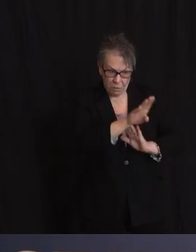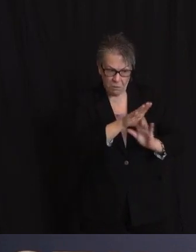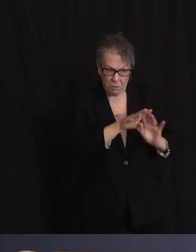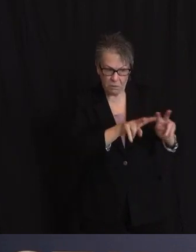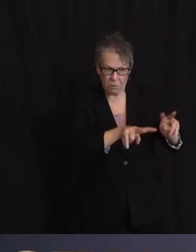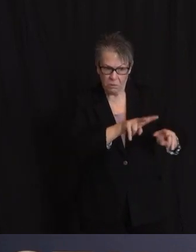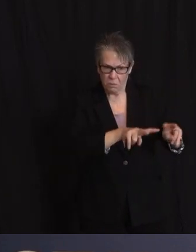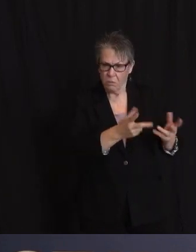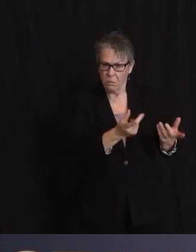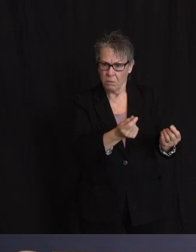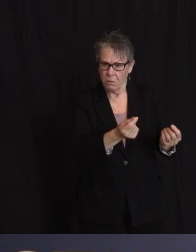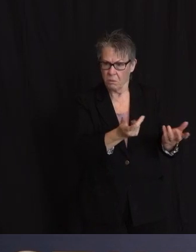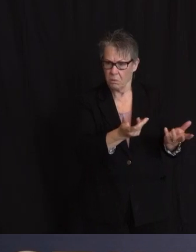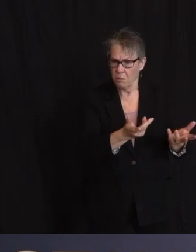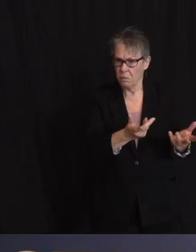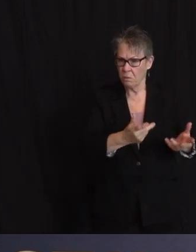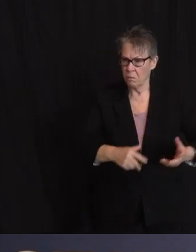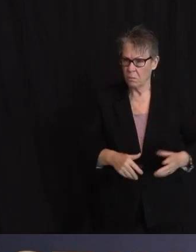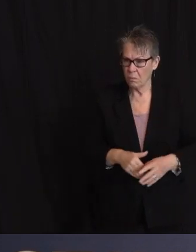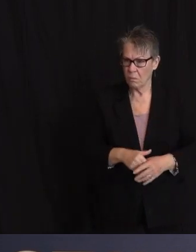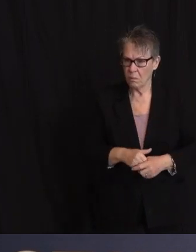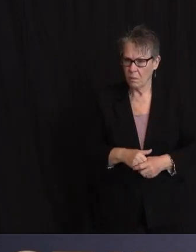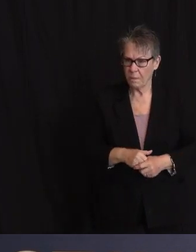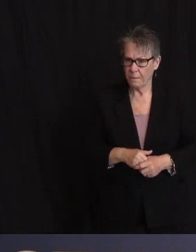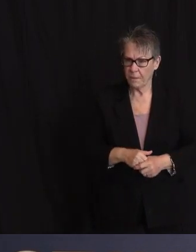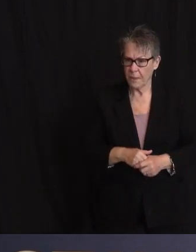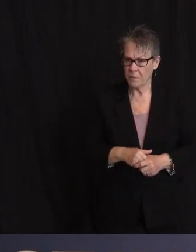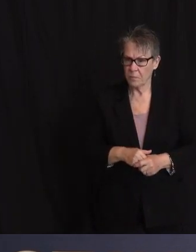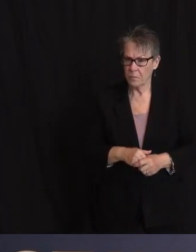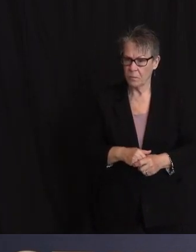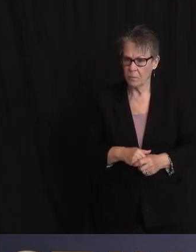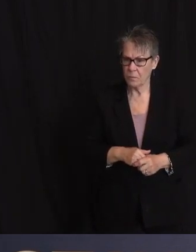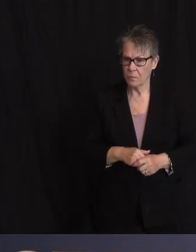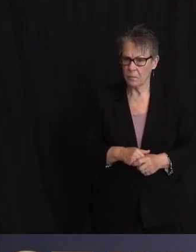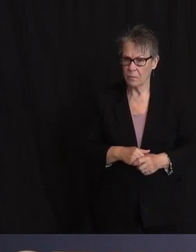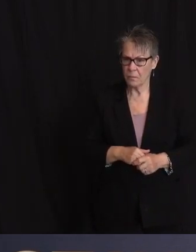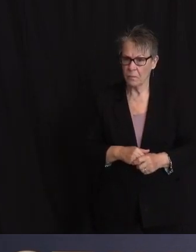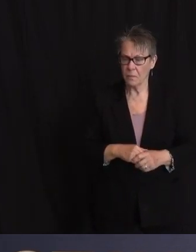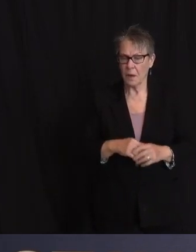in Cooper and the testing potential and capacity they have.